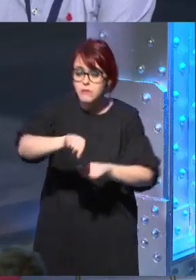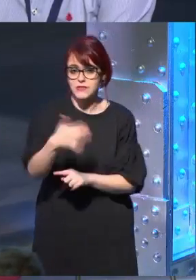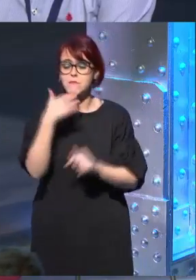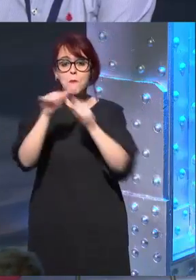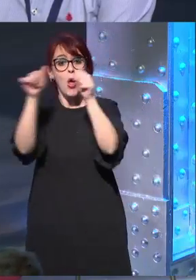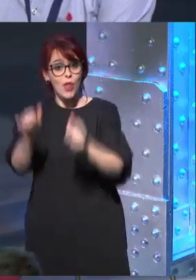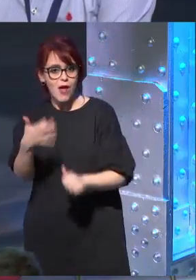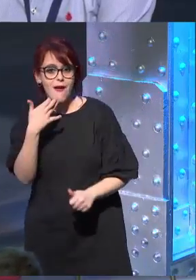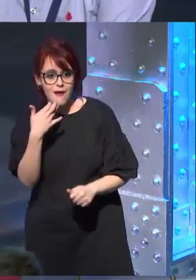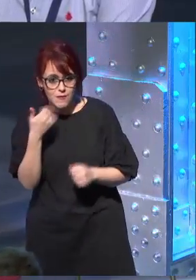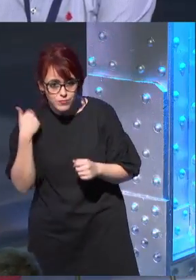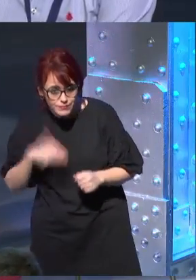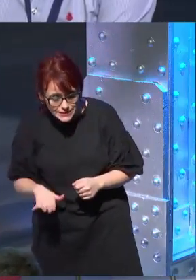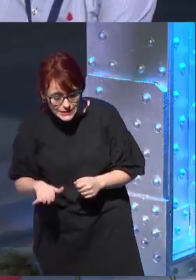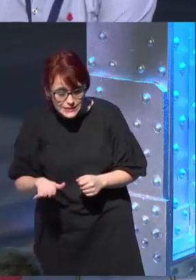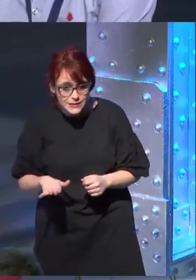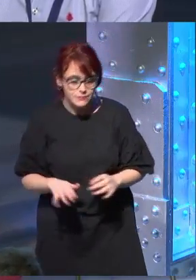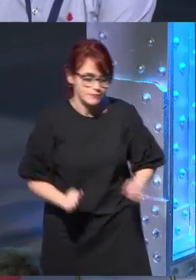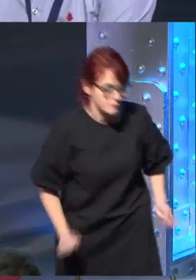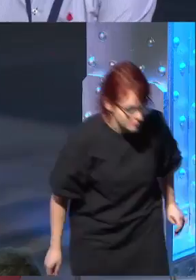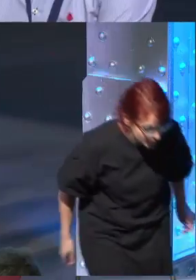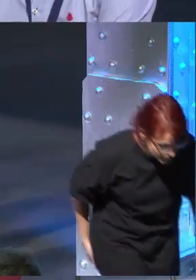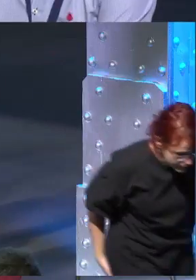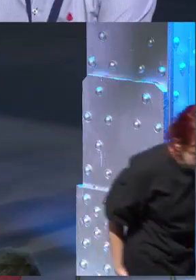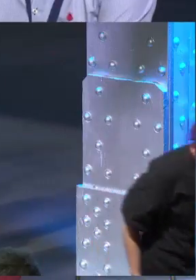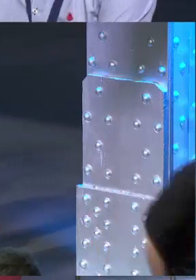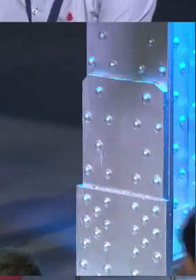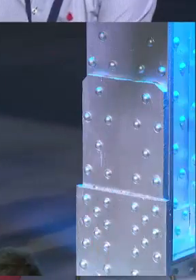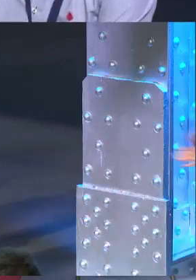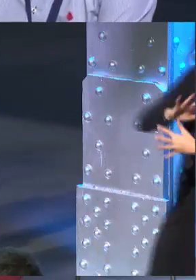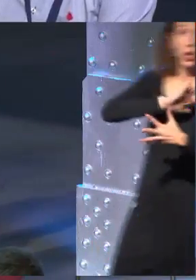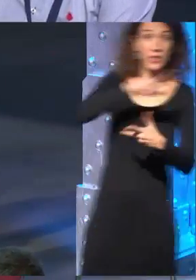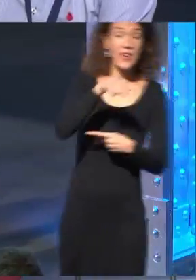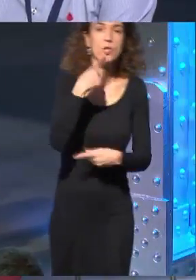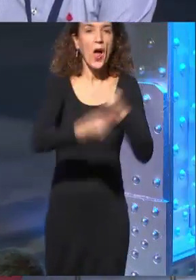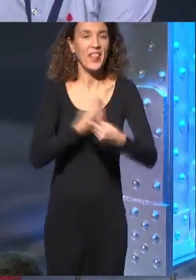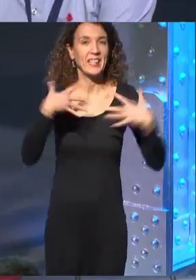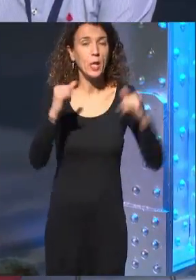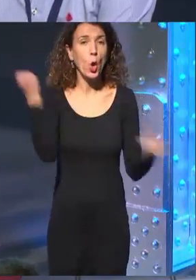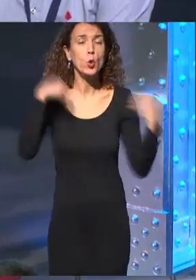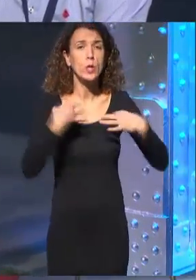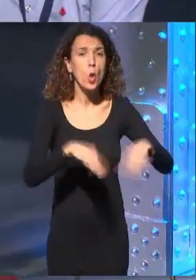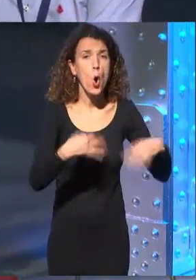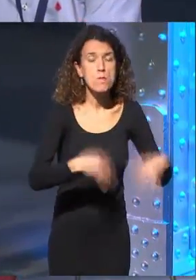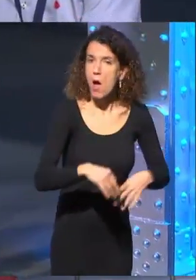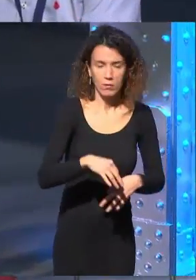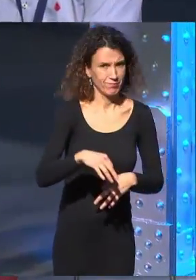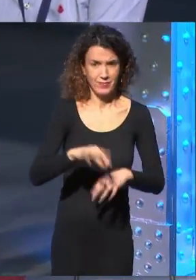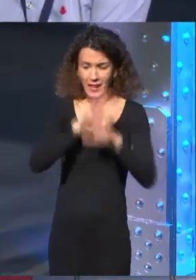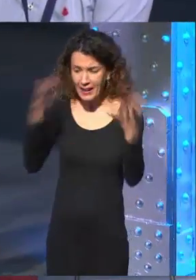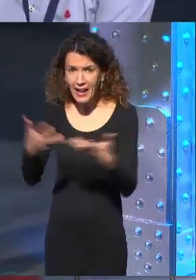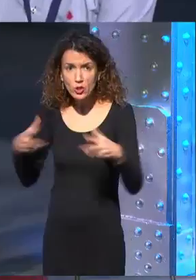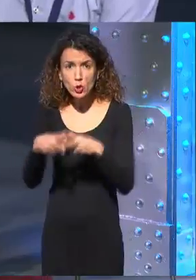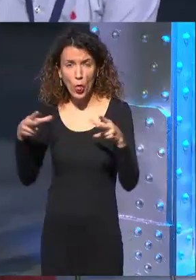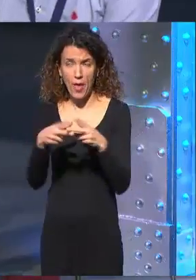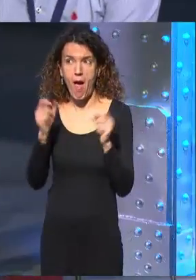and this leads us to the example. The news show us